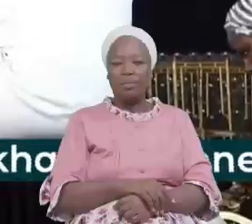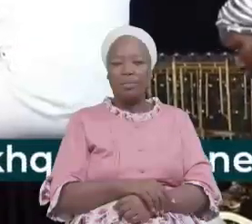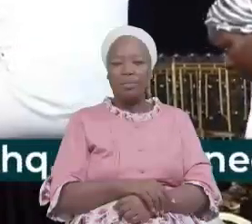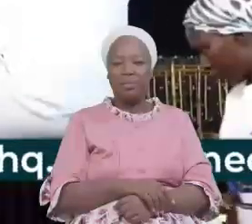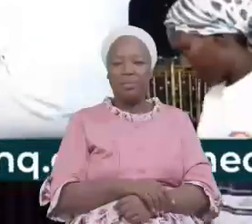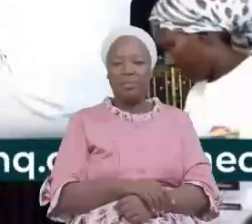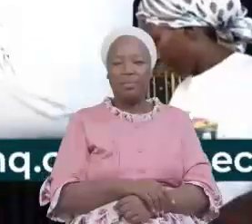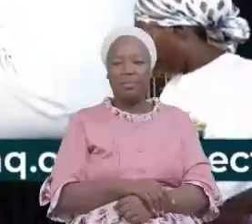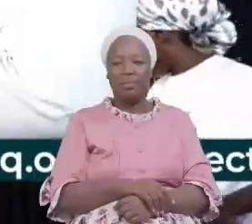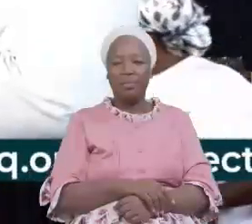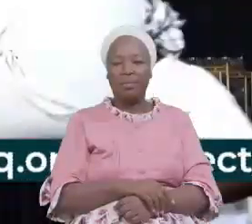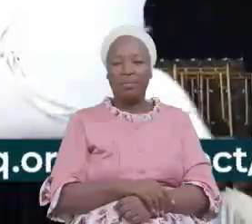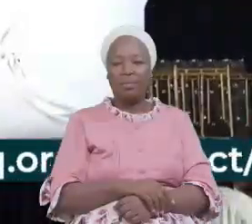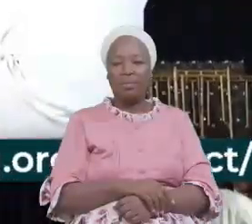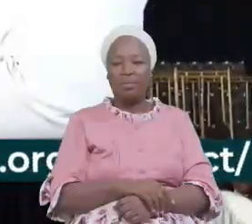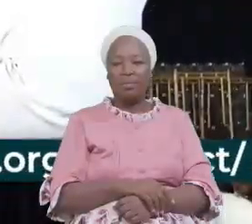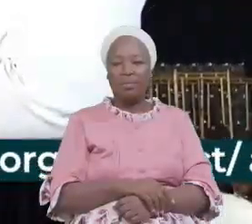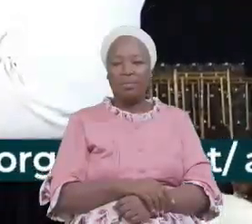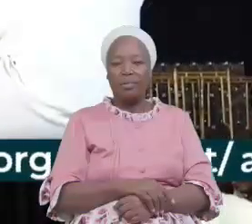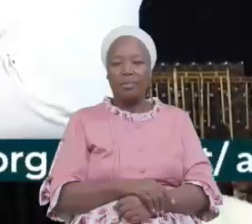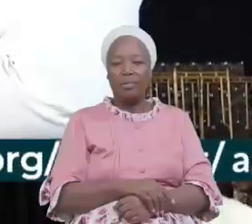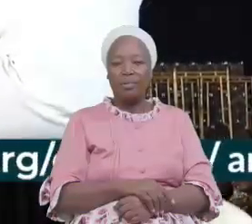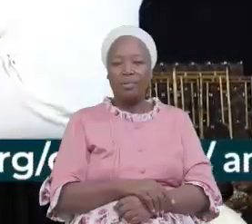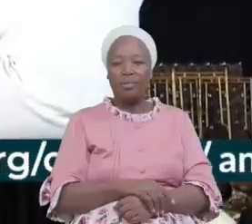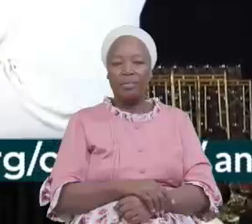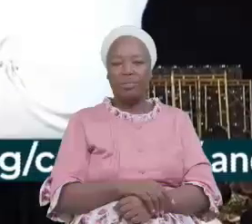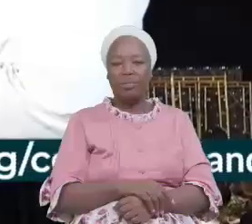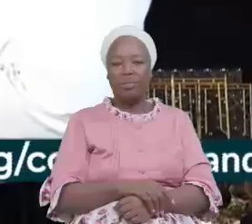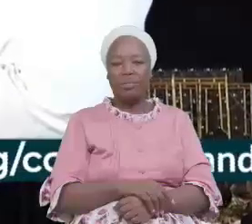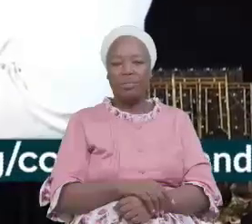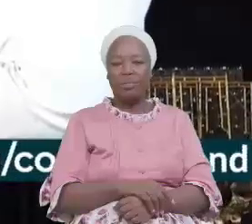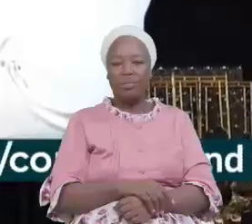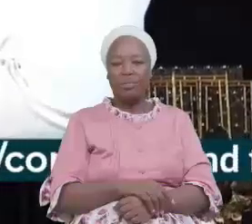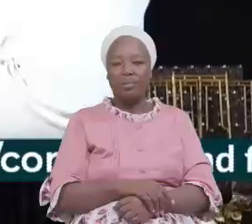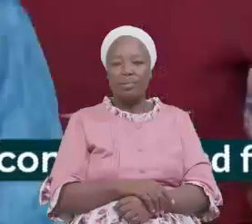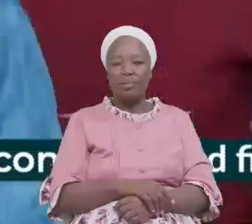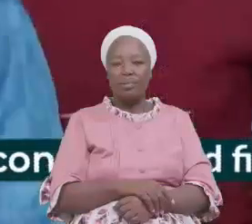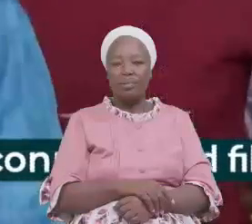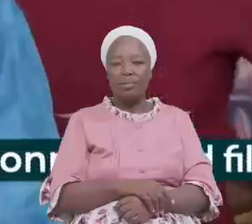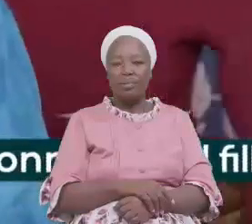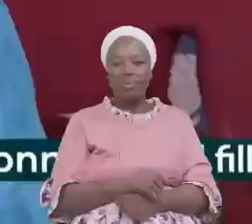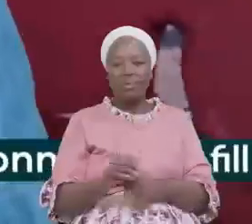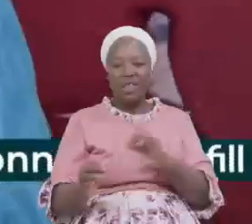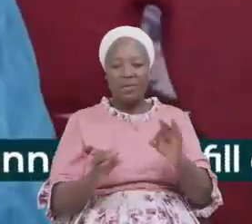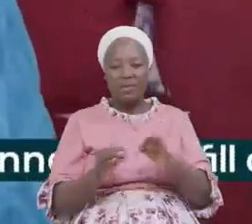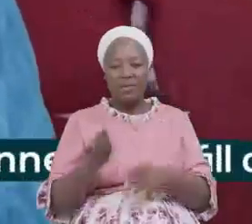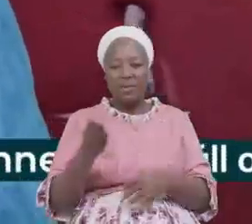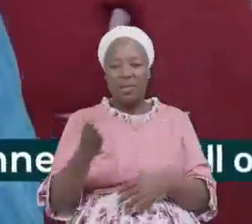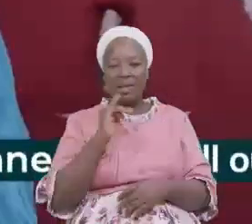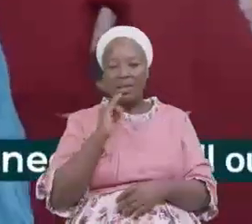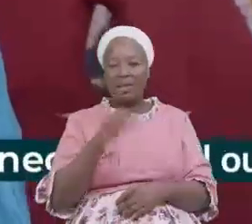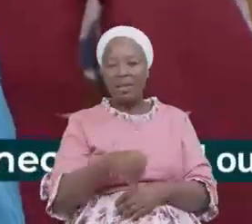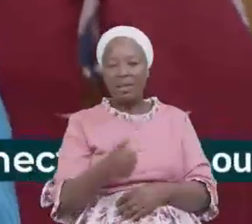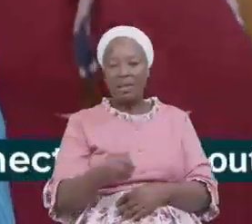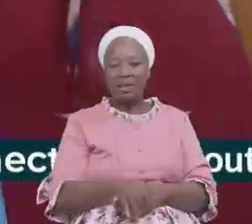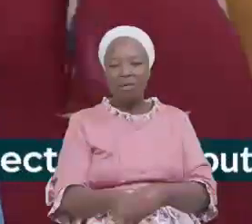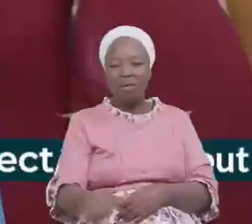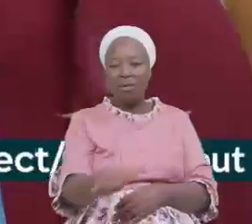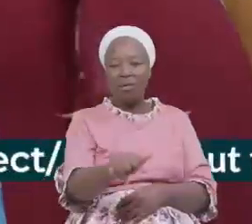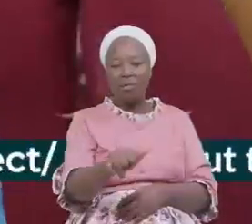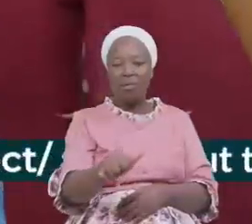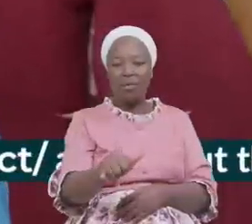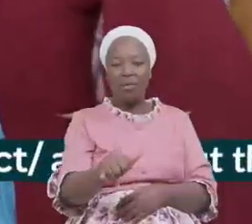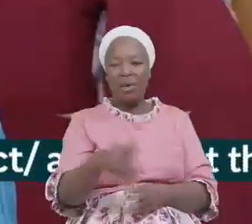You see a baby at the frail. Yeah, now I show no so back at home. If there is anything common or popular around that